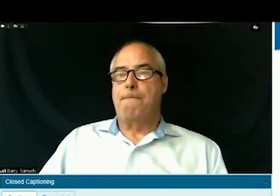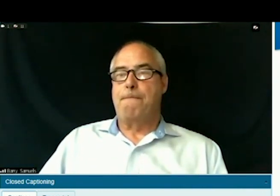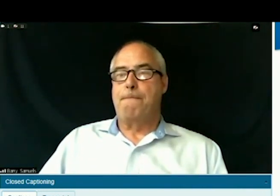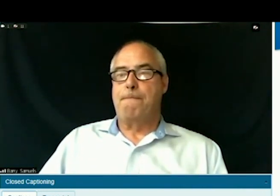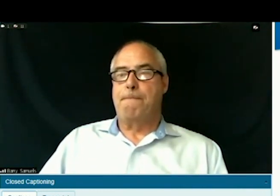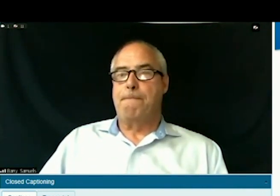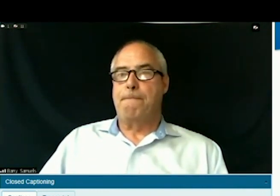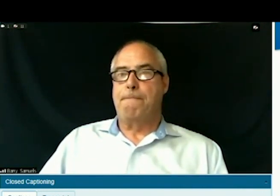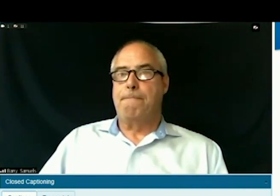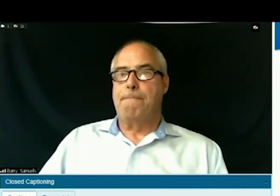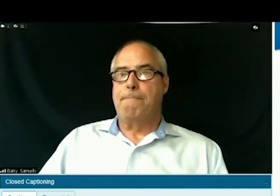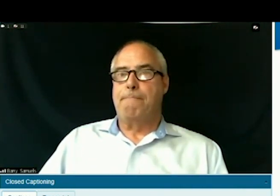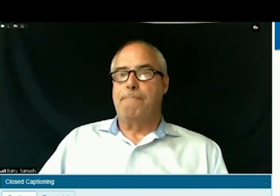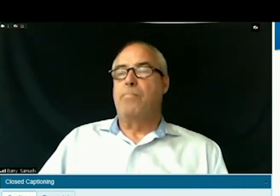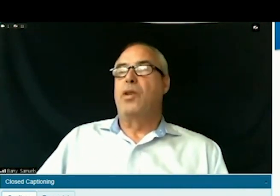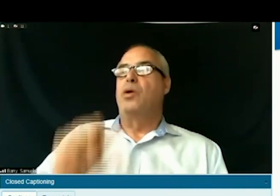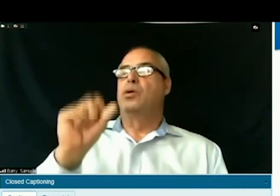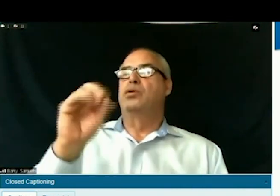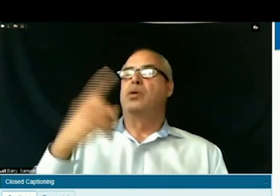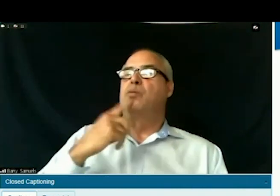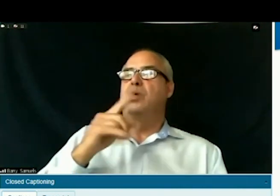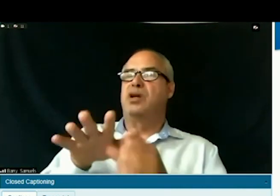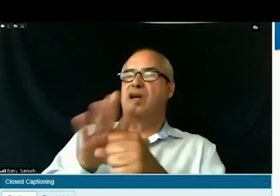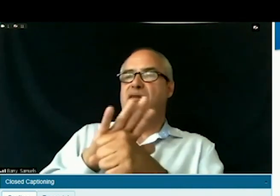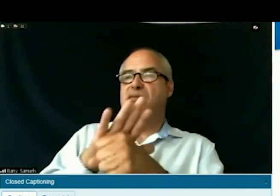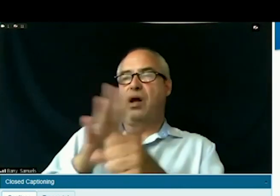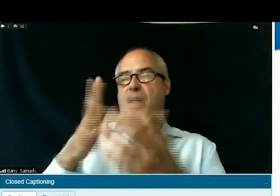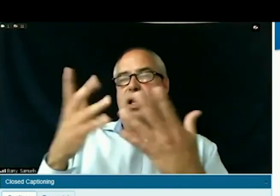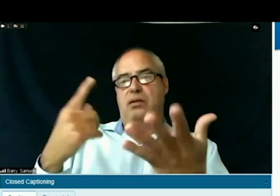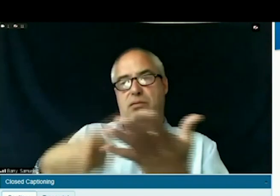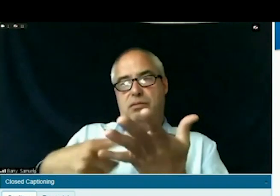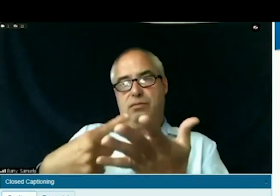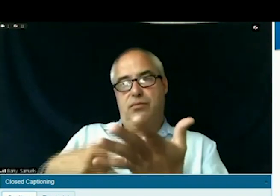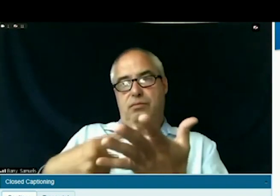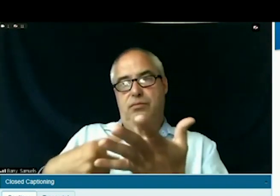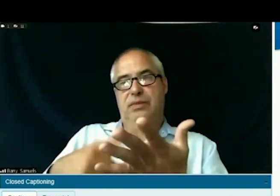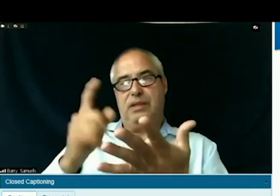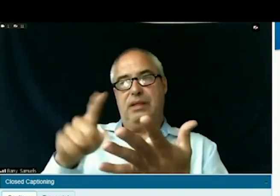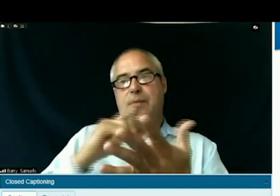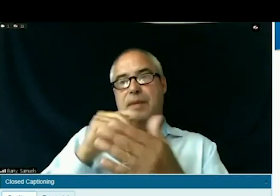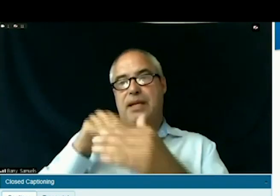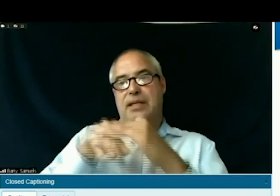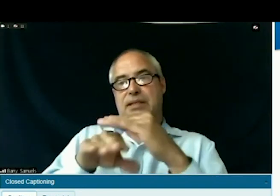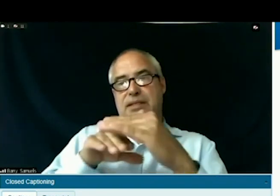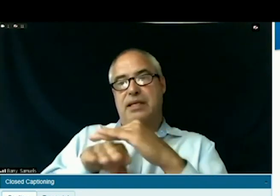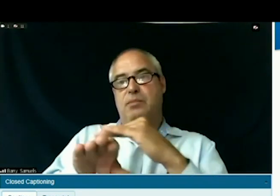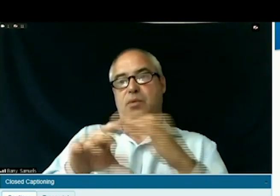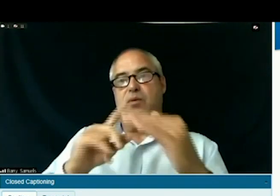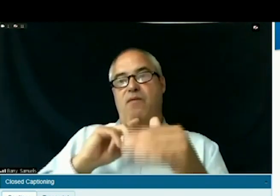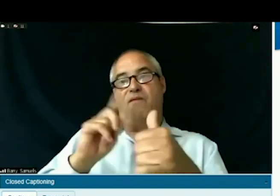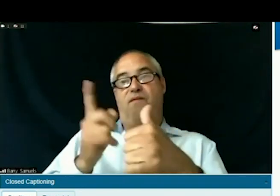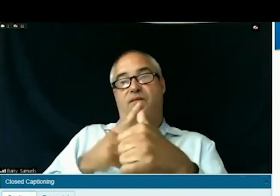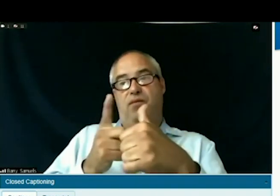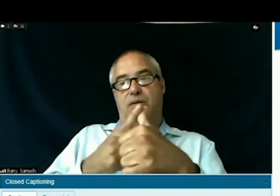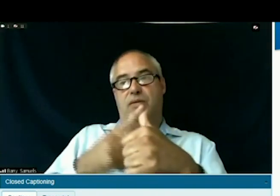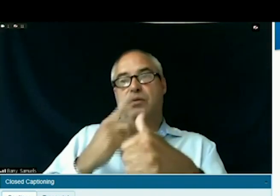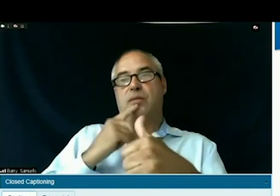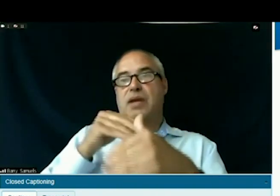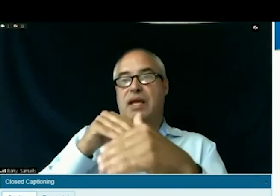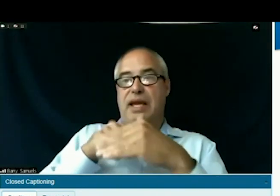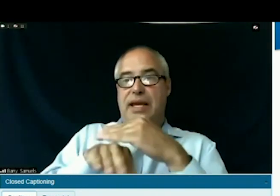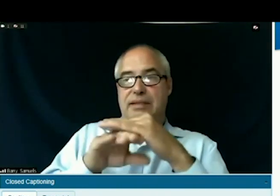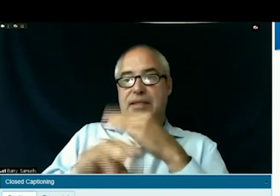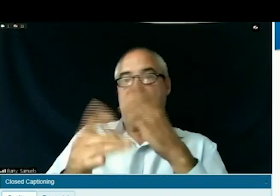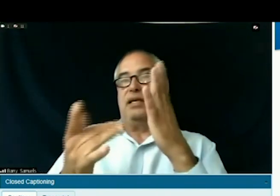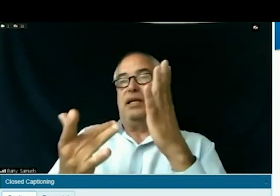Here we go. So we cover a lot of this, right? But things need to be accessible for people. We need to get access to technology